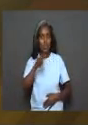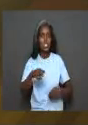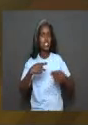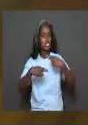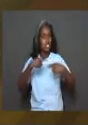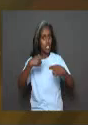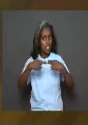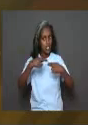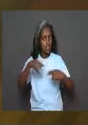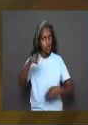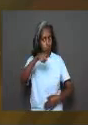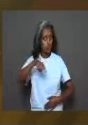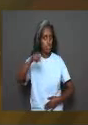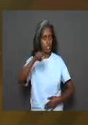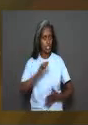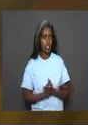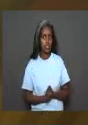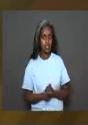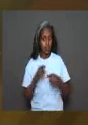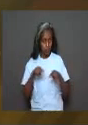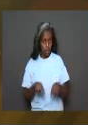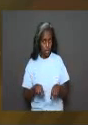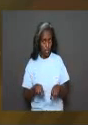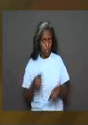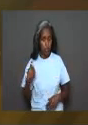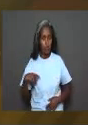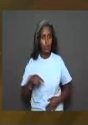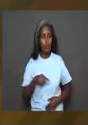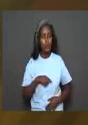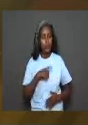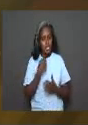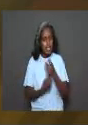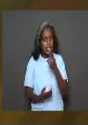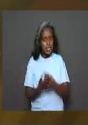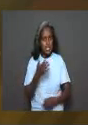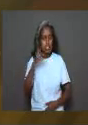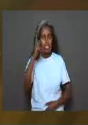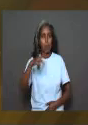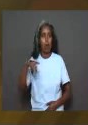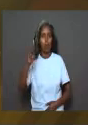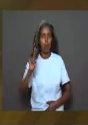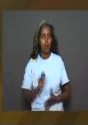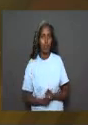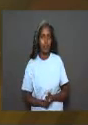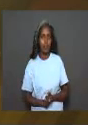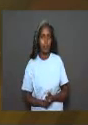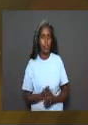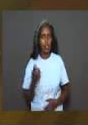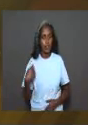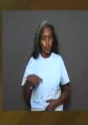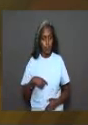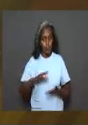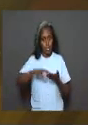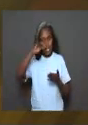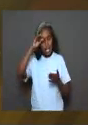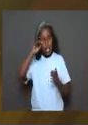to circles. Today, we will discuss the parabola. We will learn